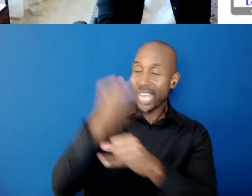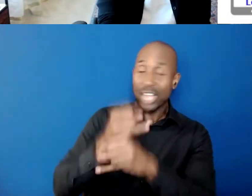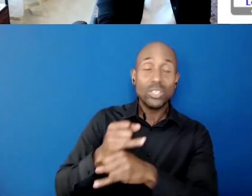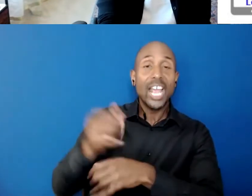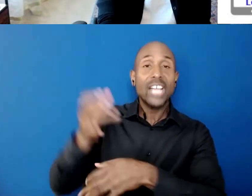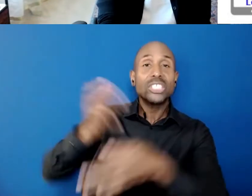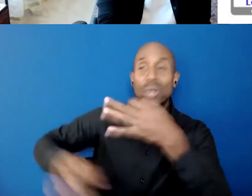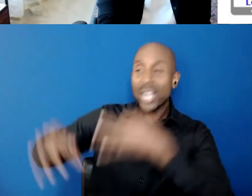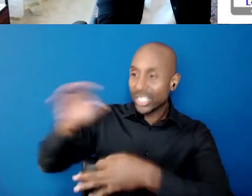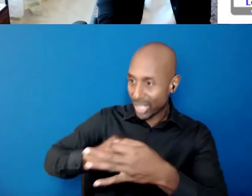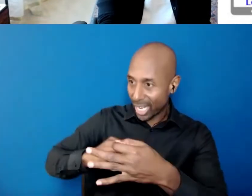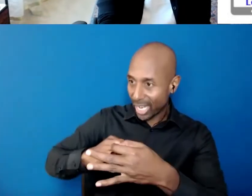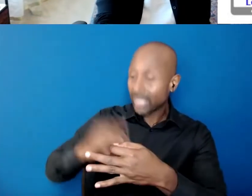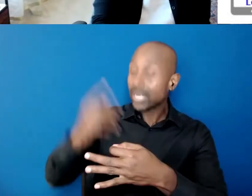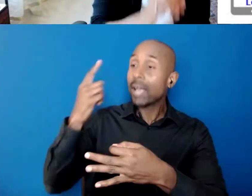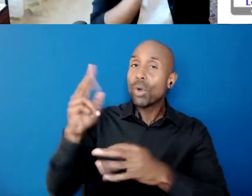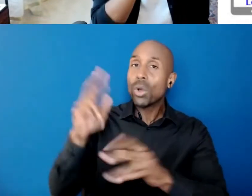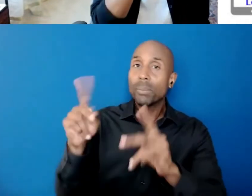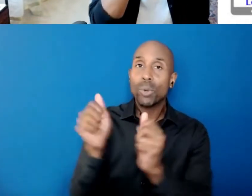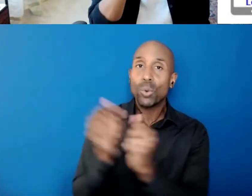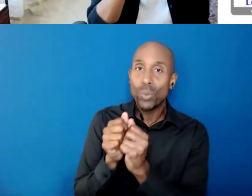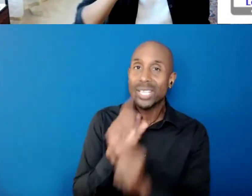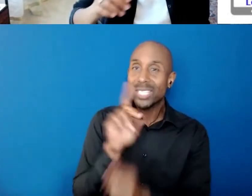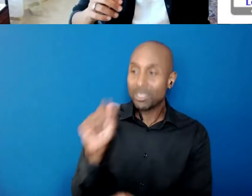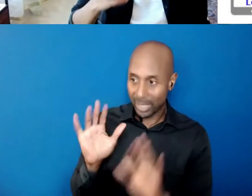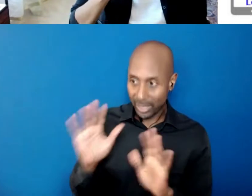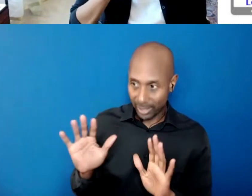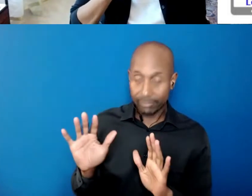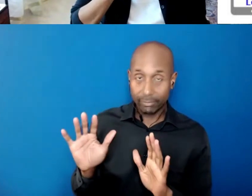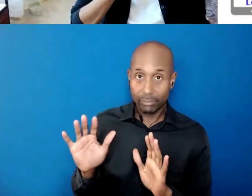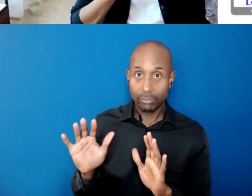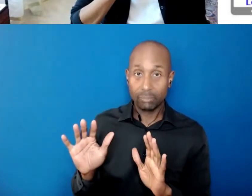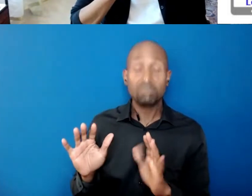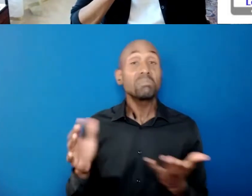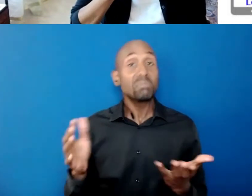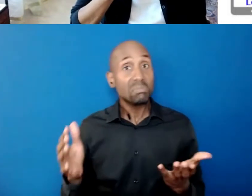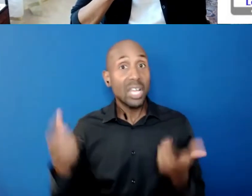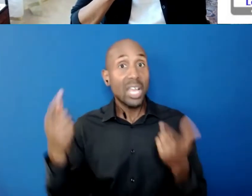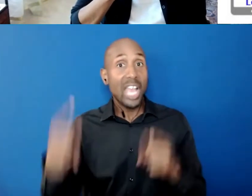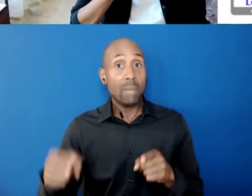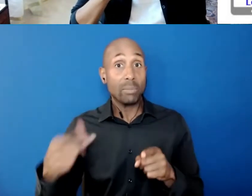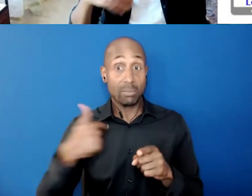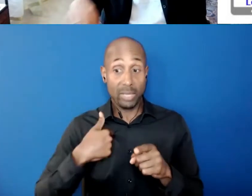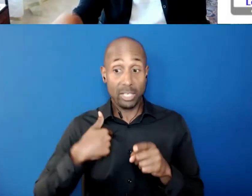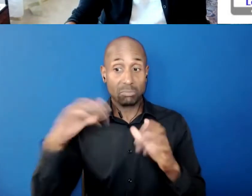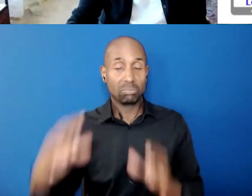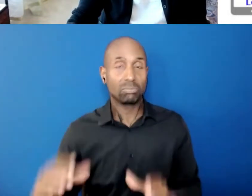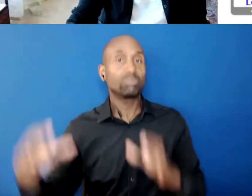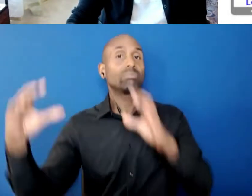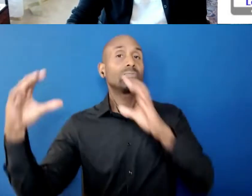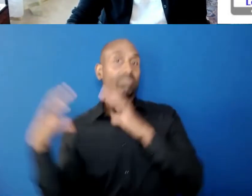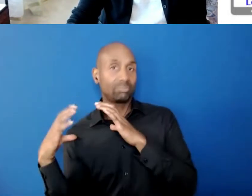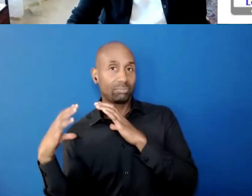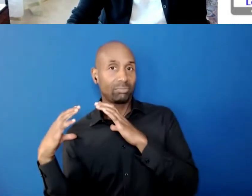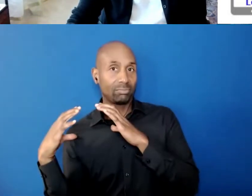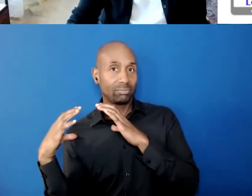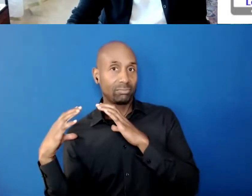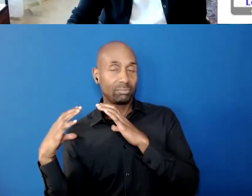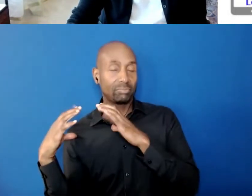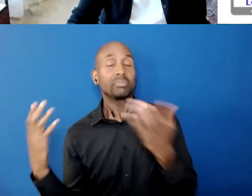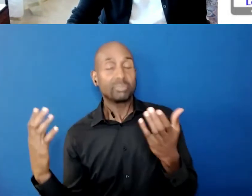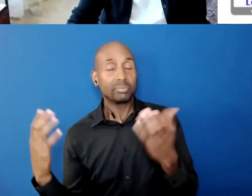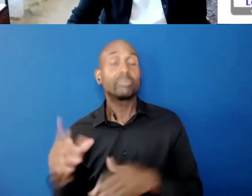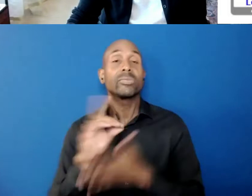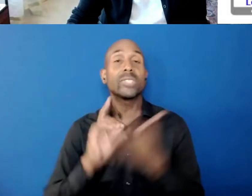asked to take on that project. So we designed a blueprint of a sort of basics of a